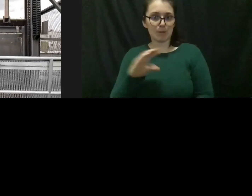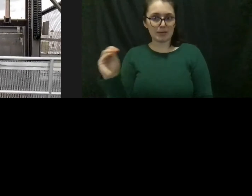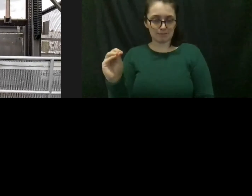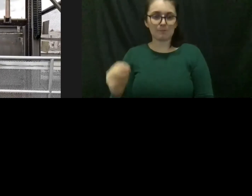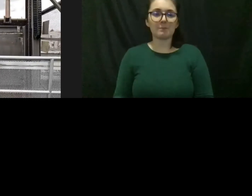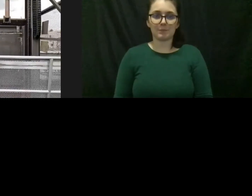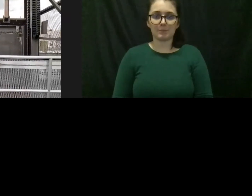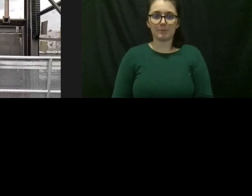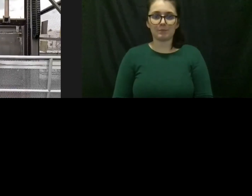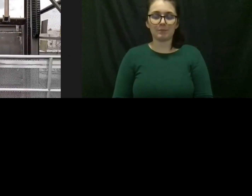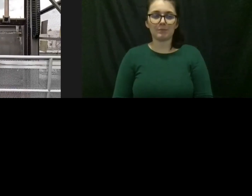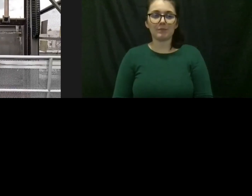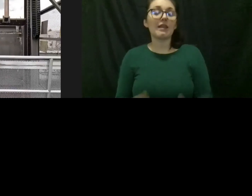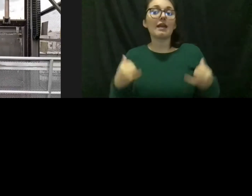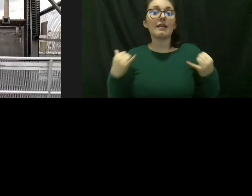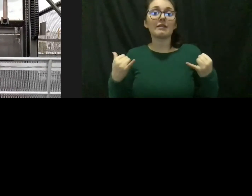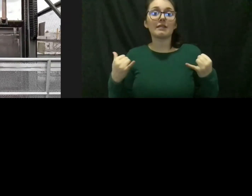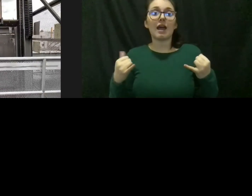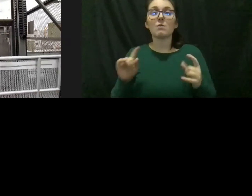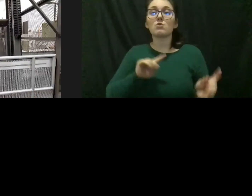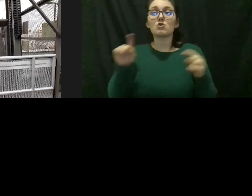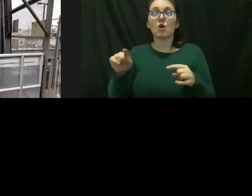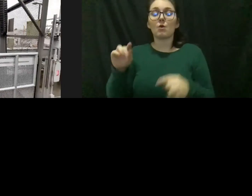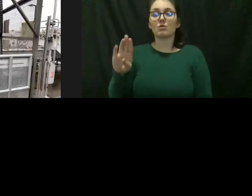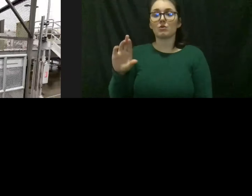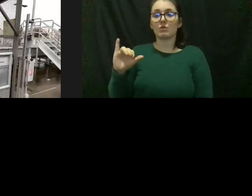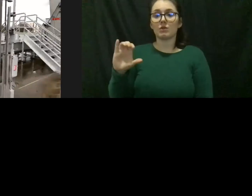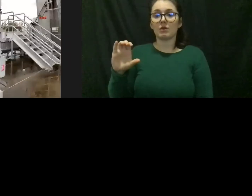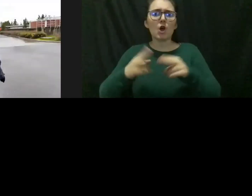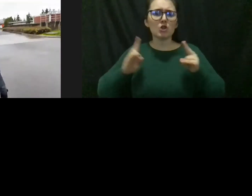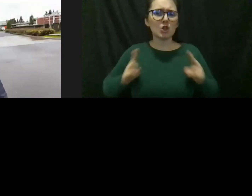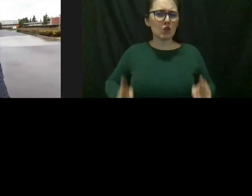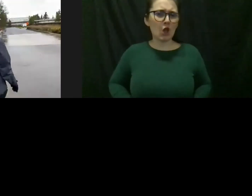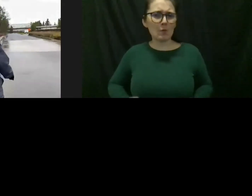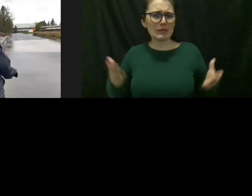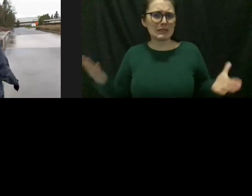this noisy area and go to the grit chamber. All right, here we go.